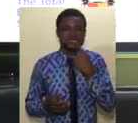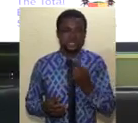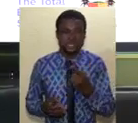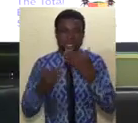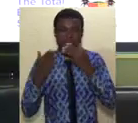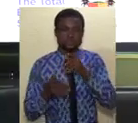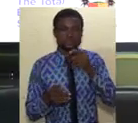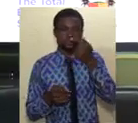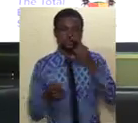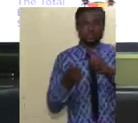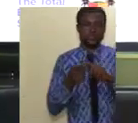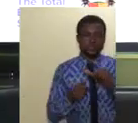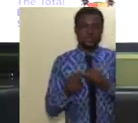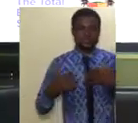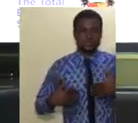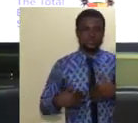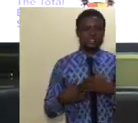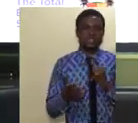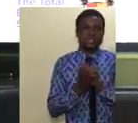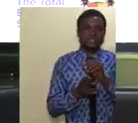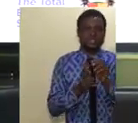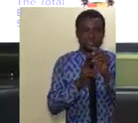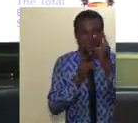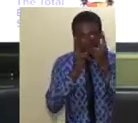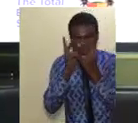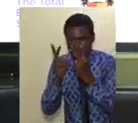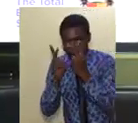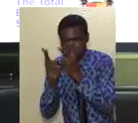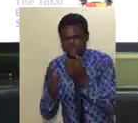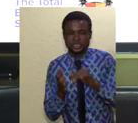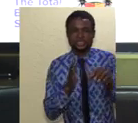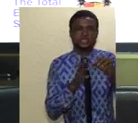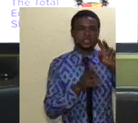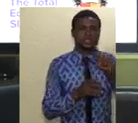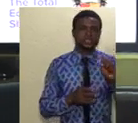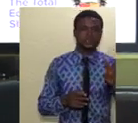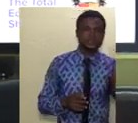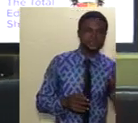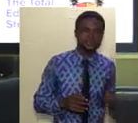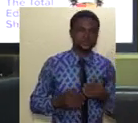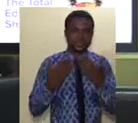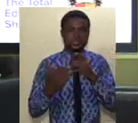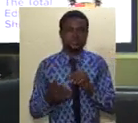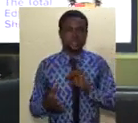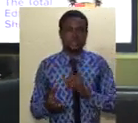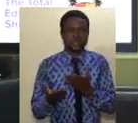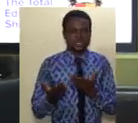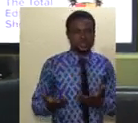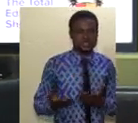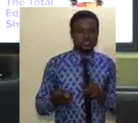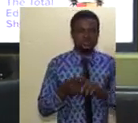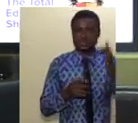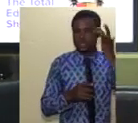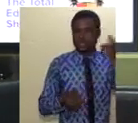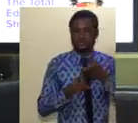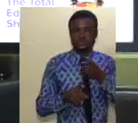continues. I want to say thank you to everyone watching this show. Thank you for tuning in. Thank you for joining us. And we assure you that we're always